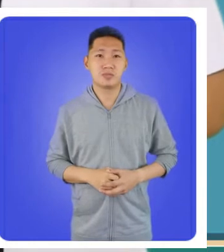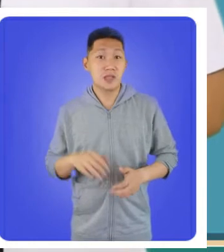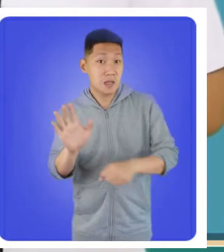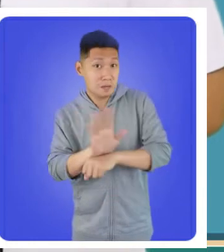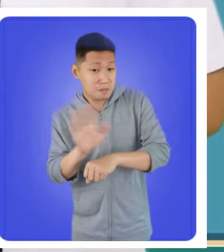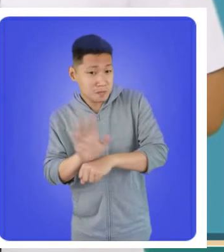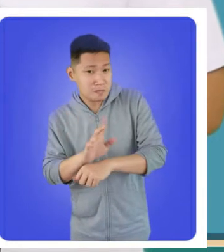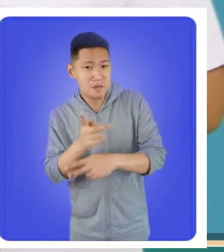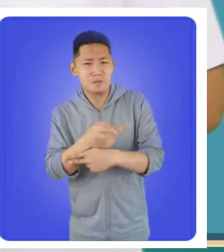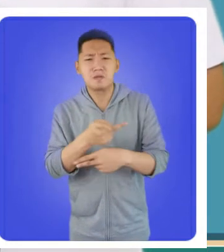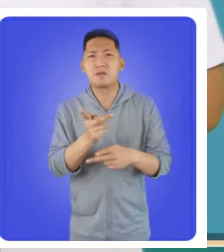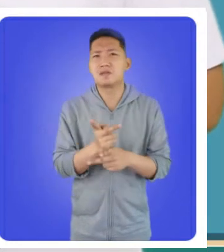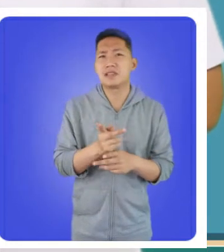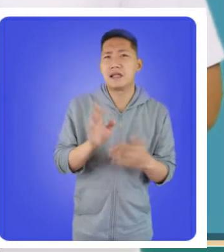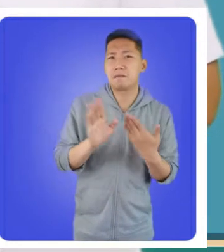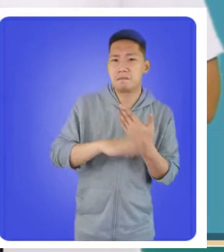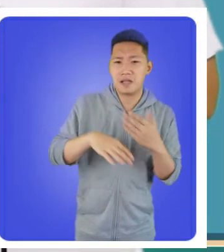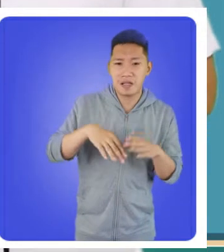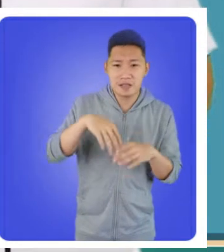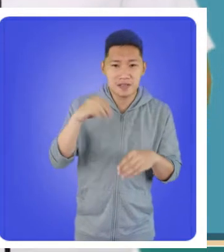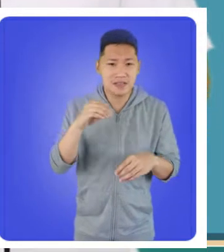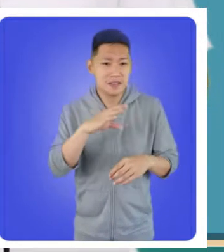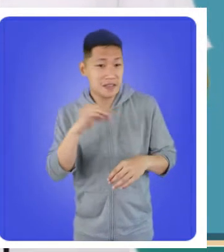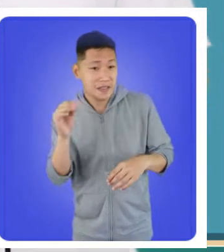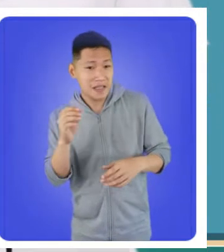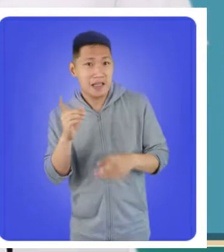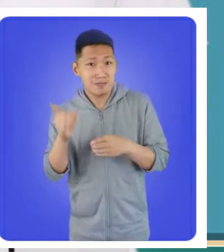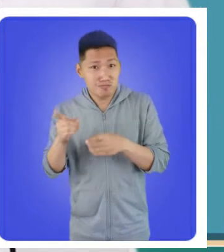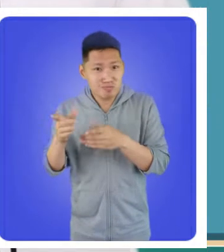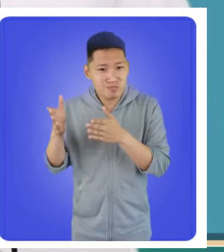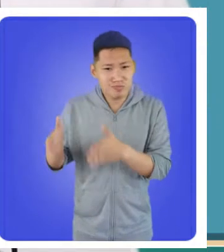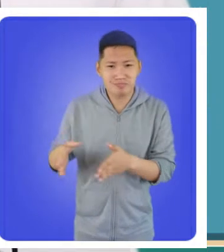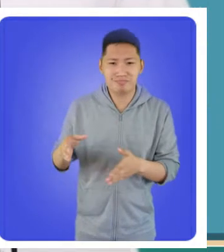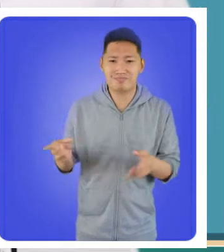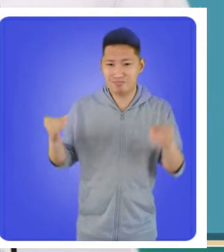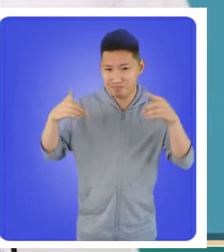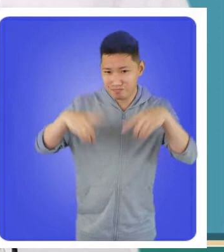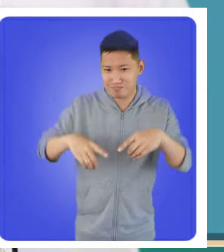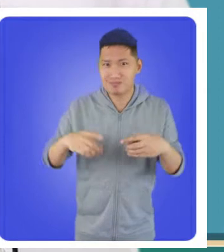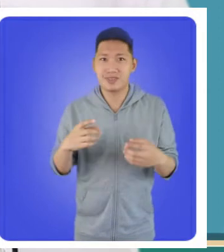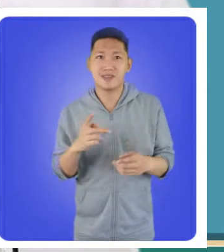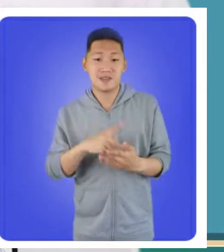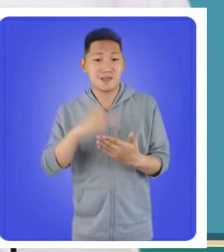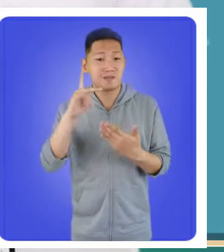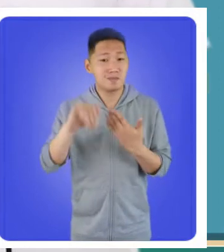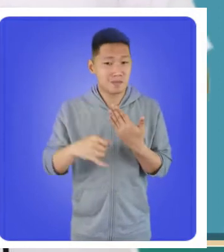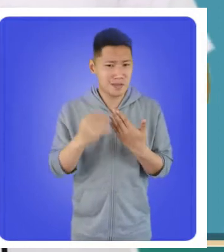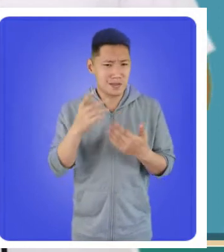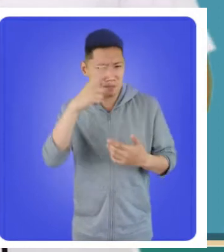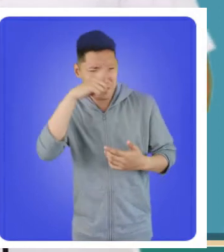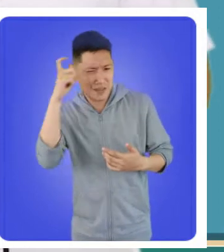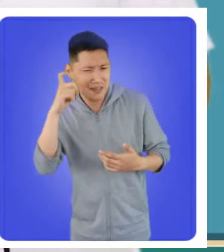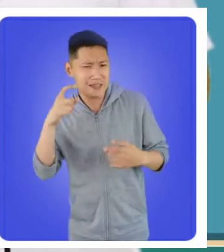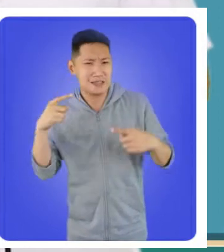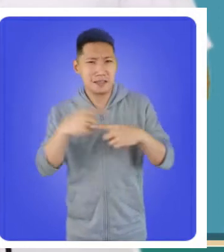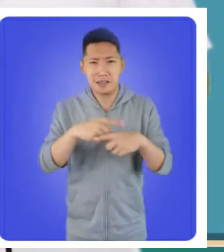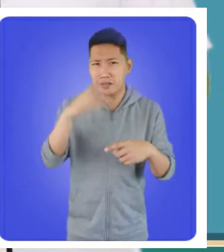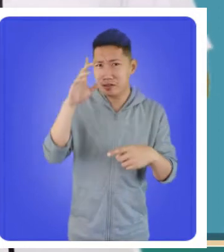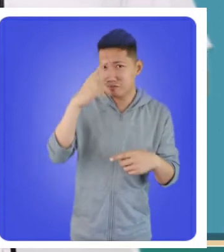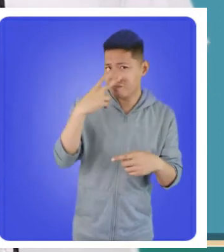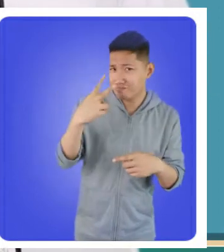The movie producers backed out and the directors just dropped the project because of conflict in shooting